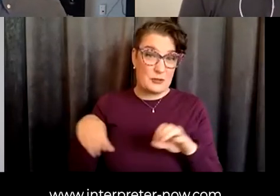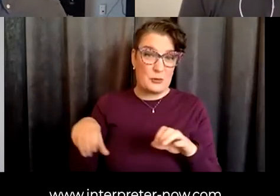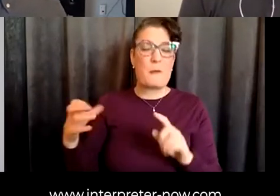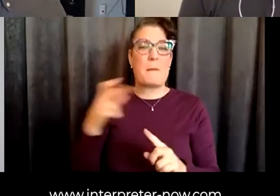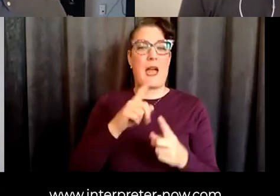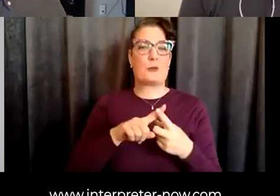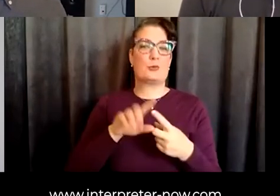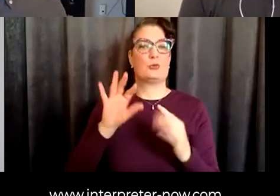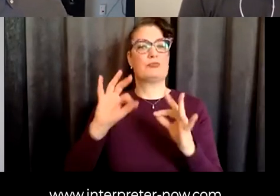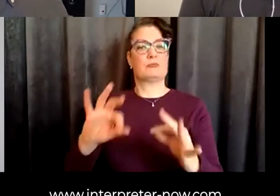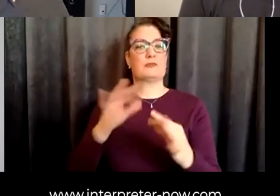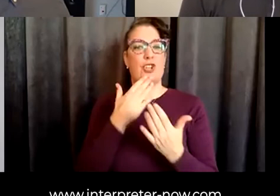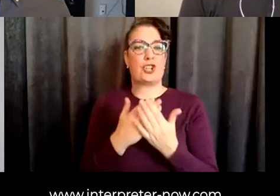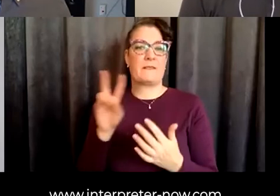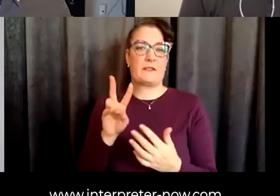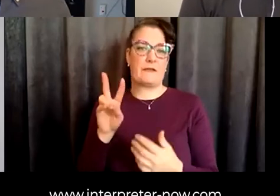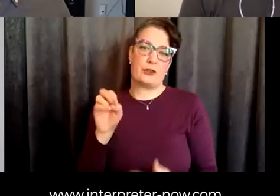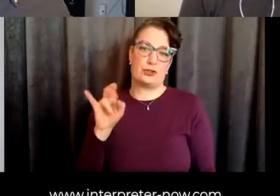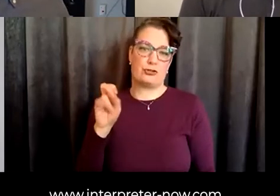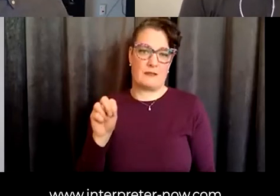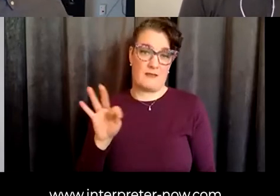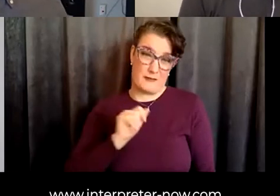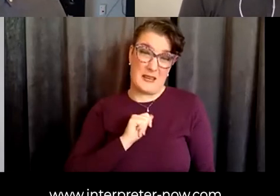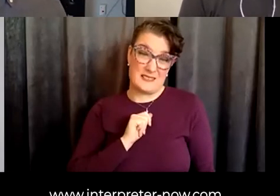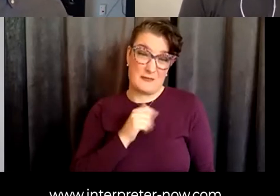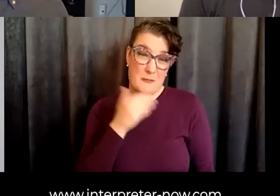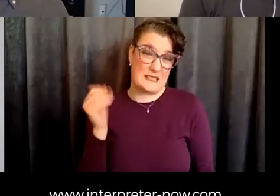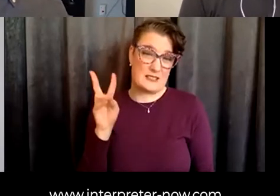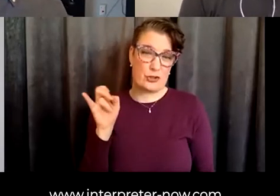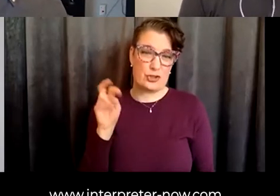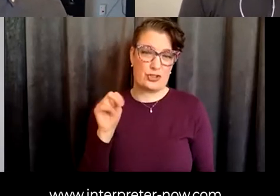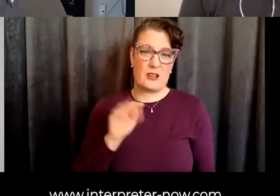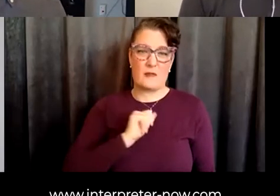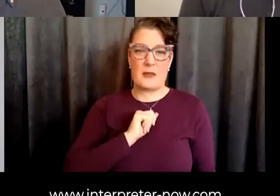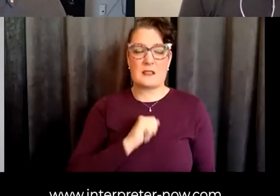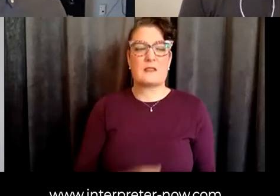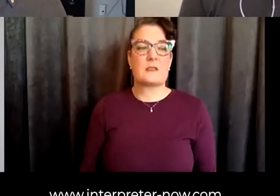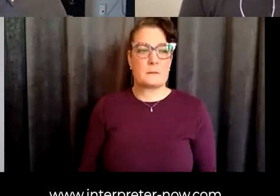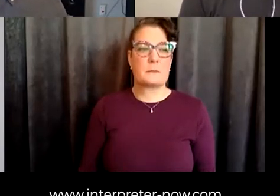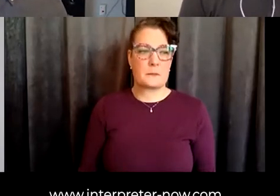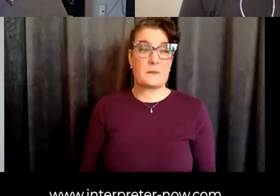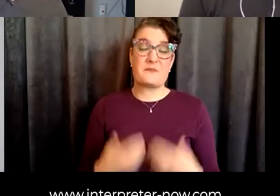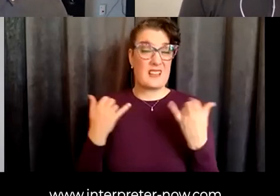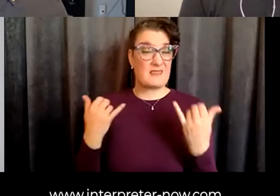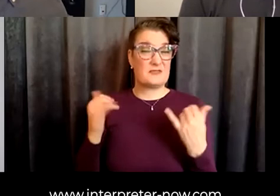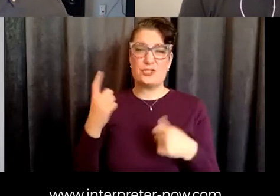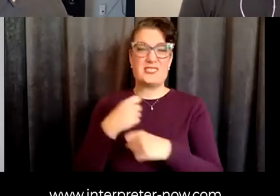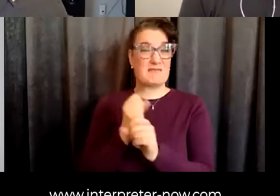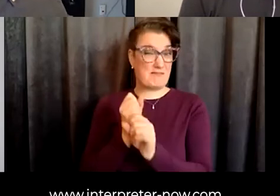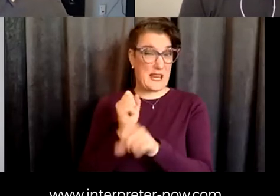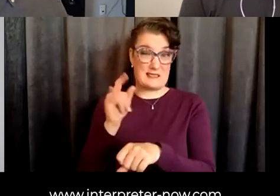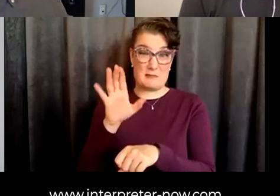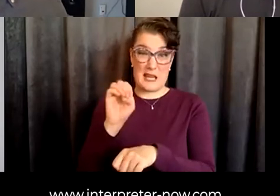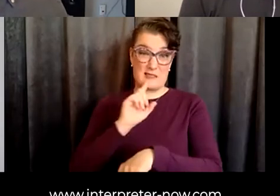myself. And I think that making this time around, making space for myself to just to